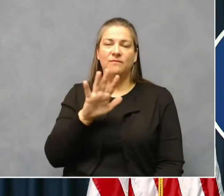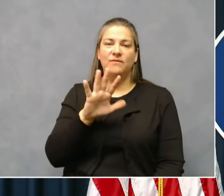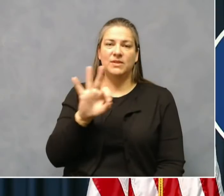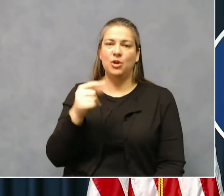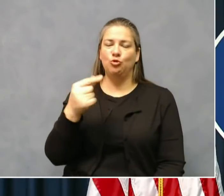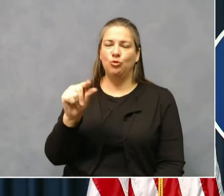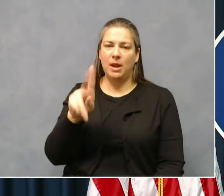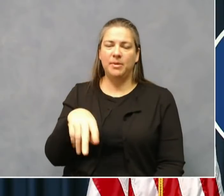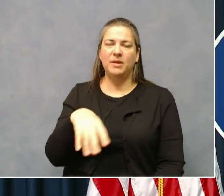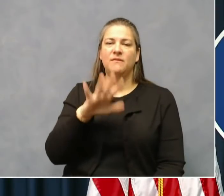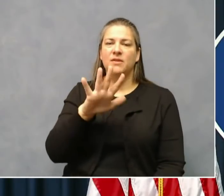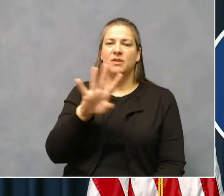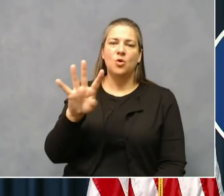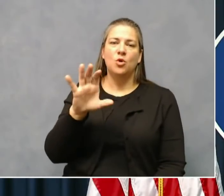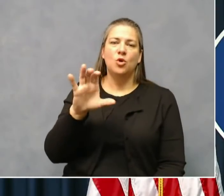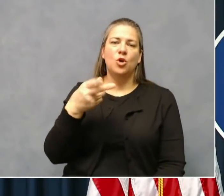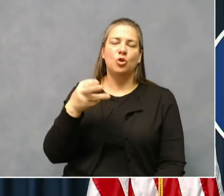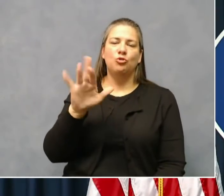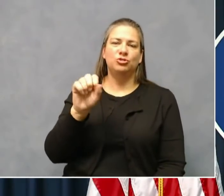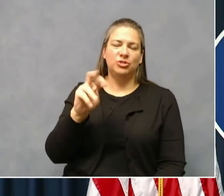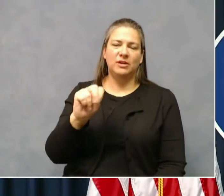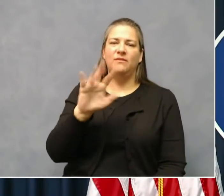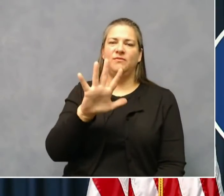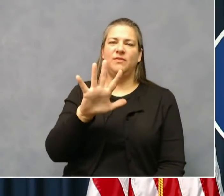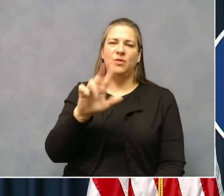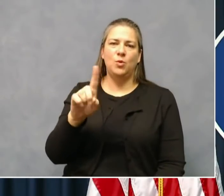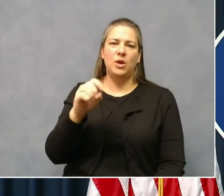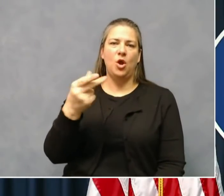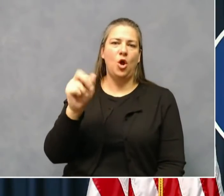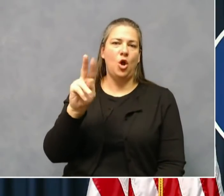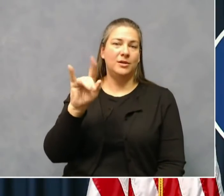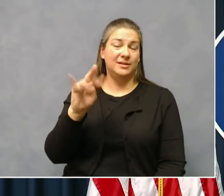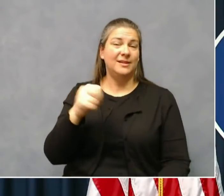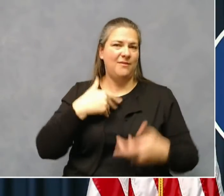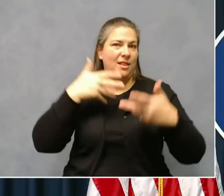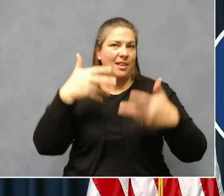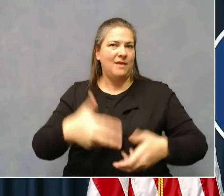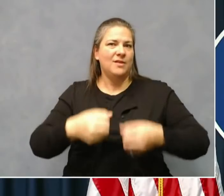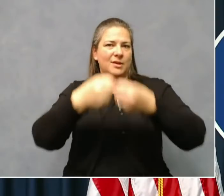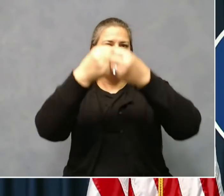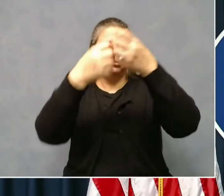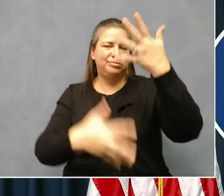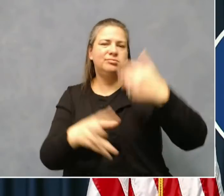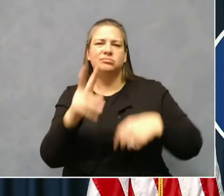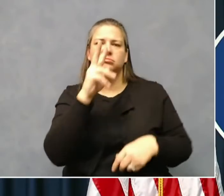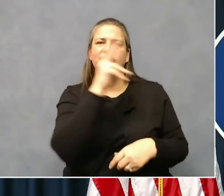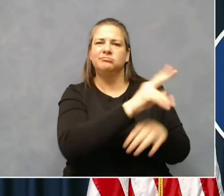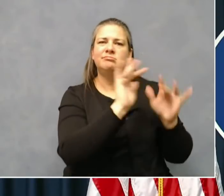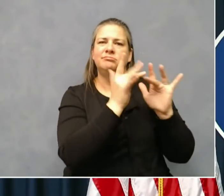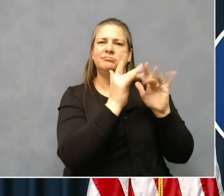in Christian, 51 in Hart County. Rest of them can be found on